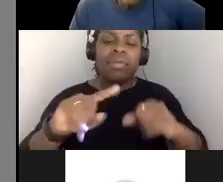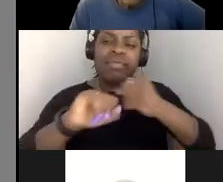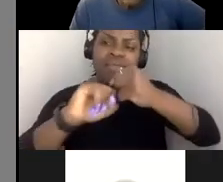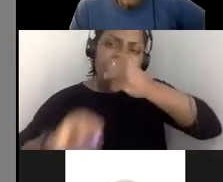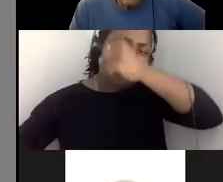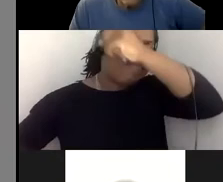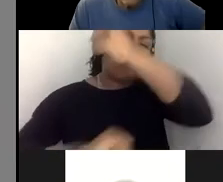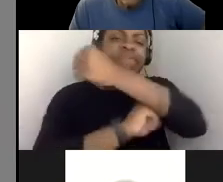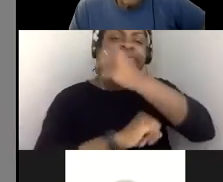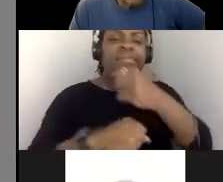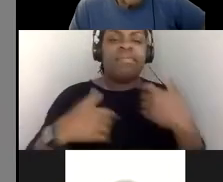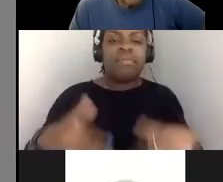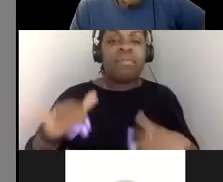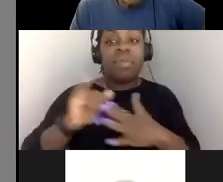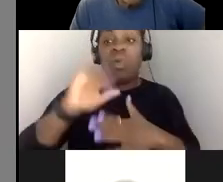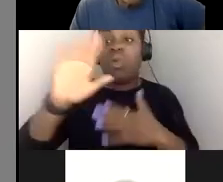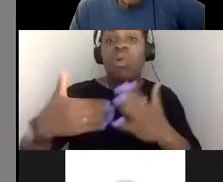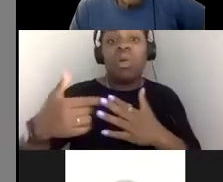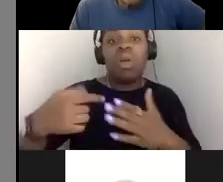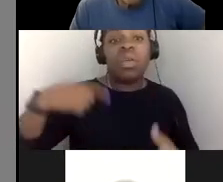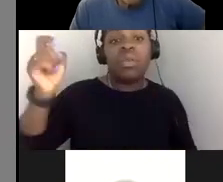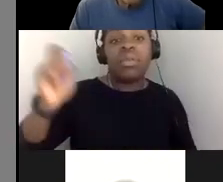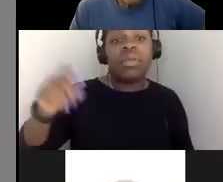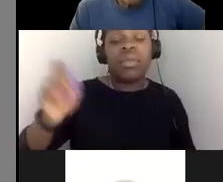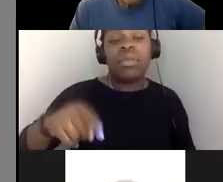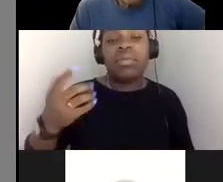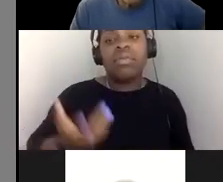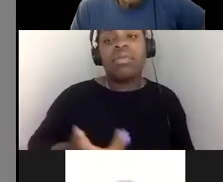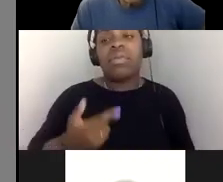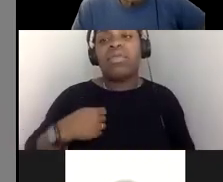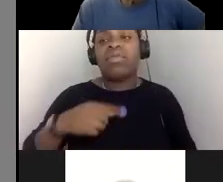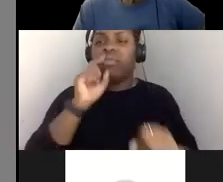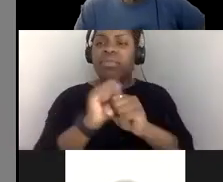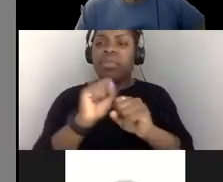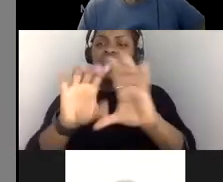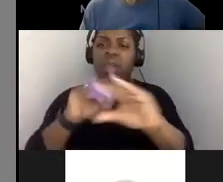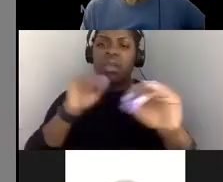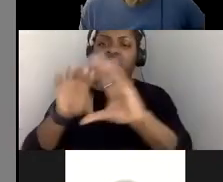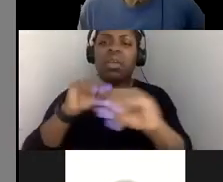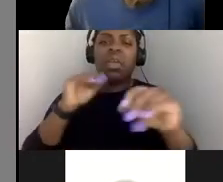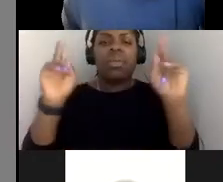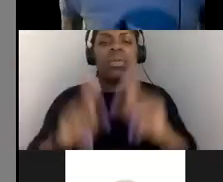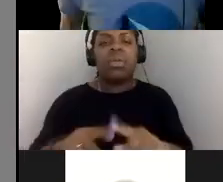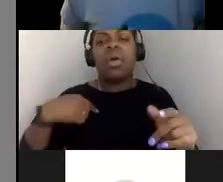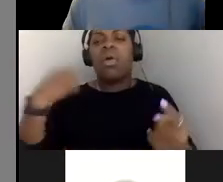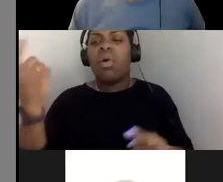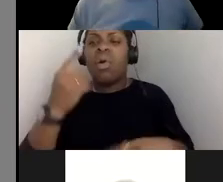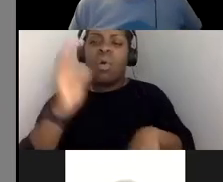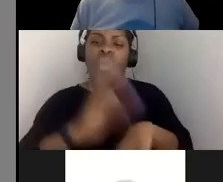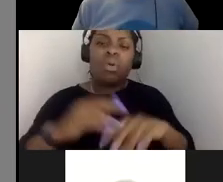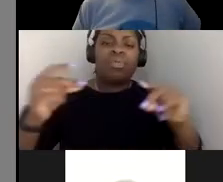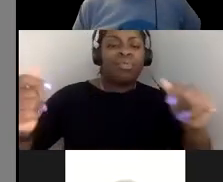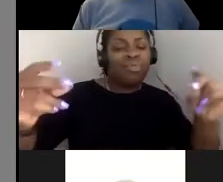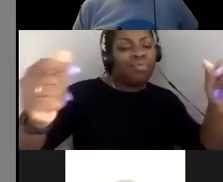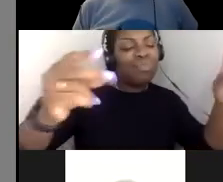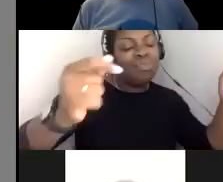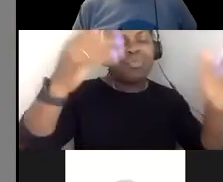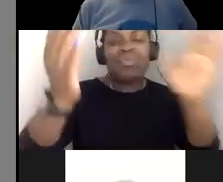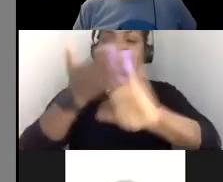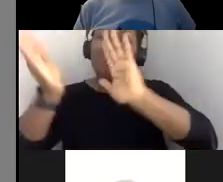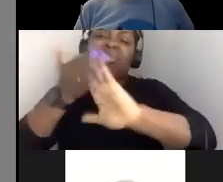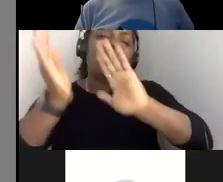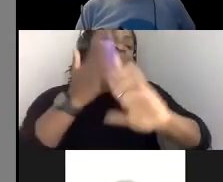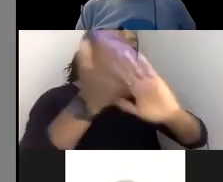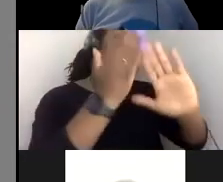foundation. Like, that's all I need. I was an outside person. I was always on the go. But now,